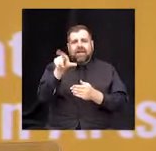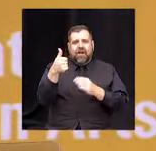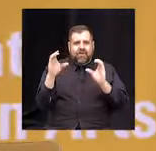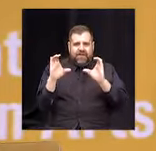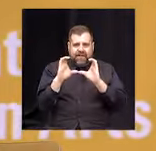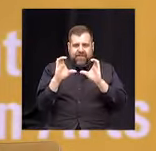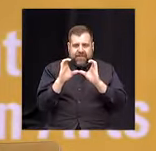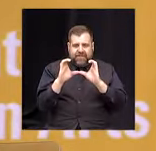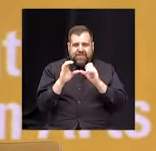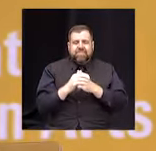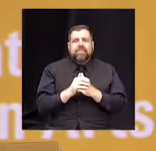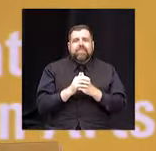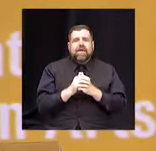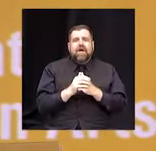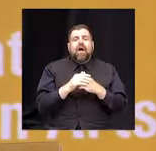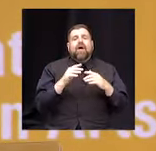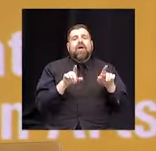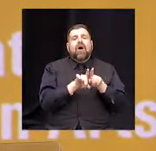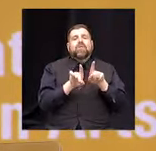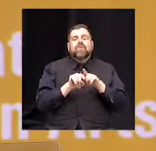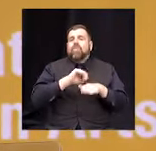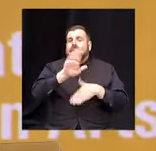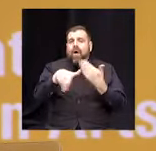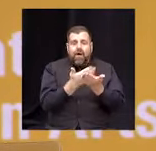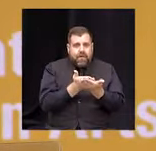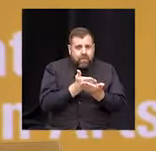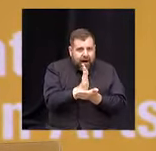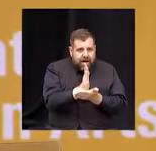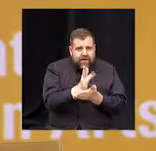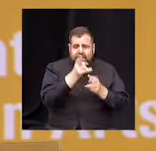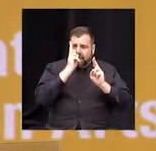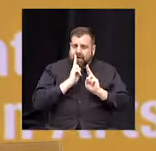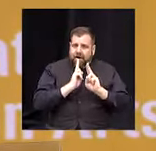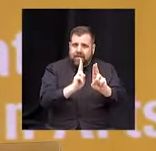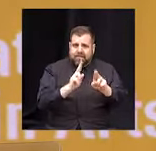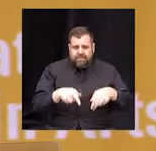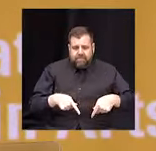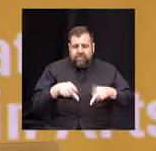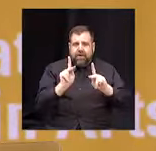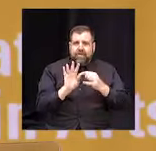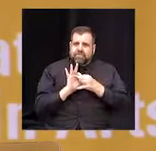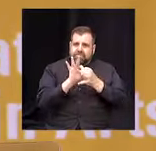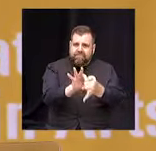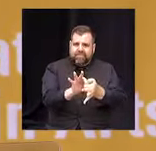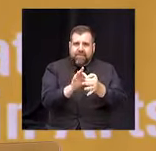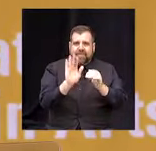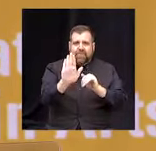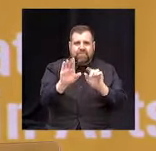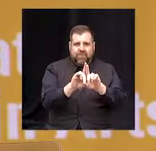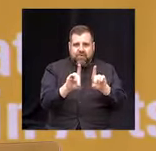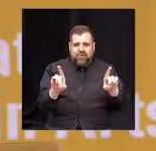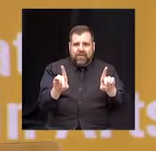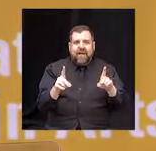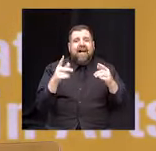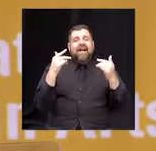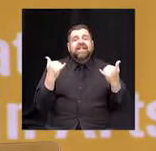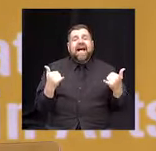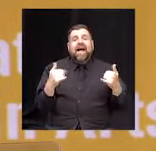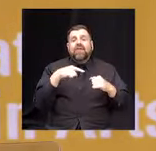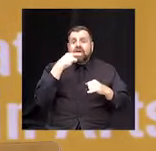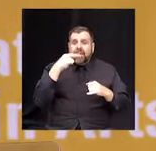certificates, respectively, along with all the rights, honors, and privileges pertaining thereto. We can now